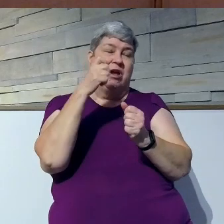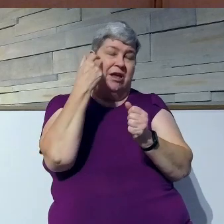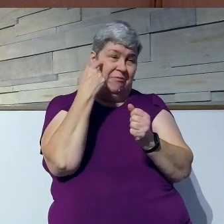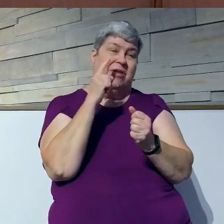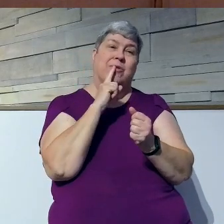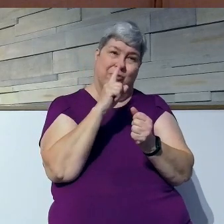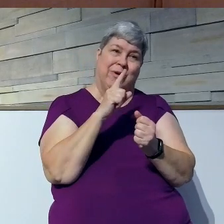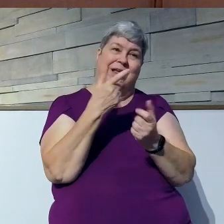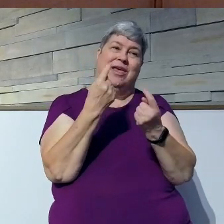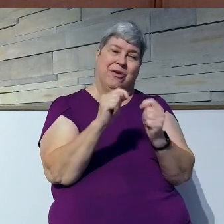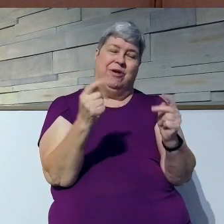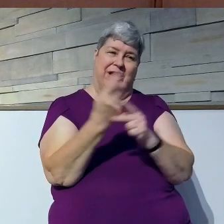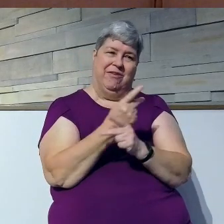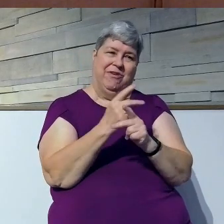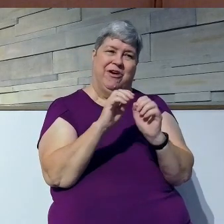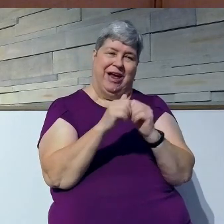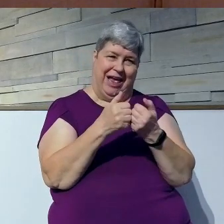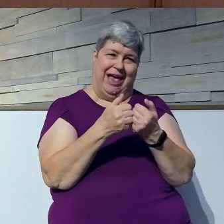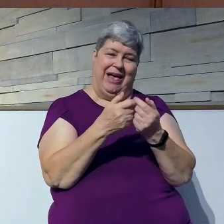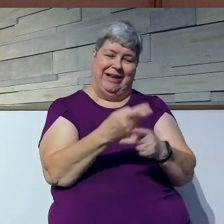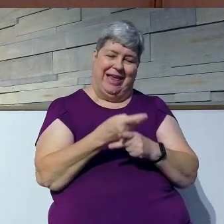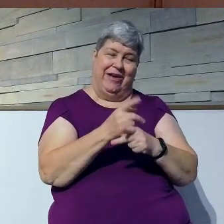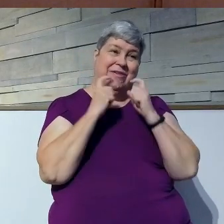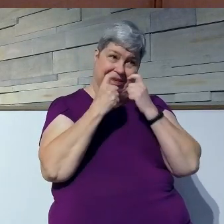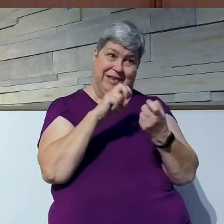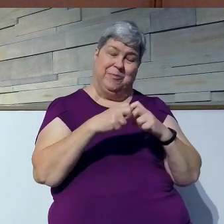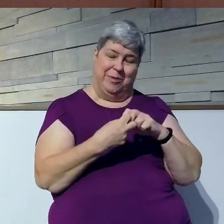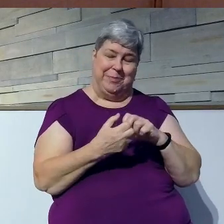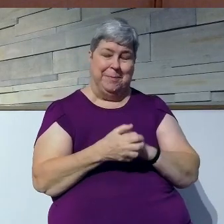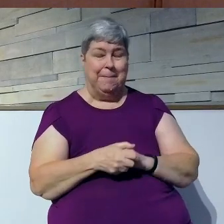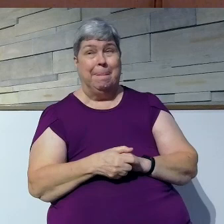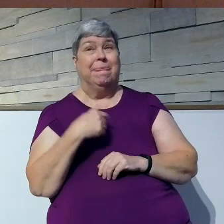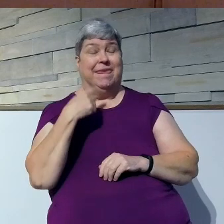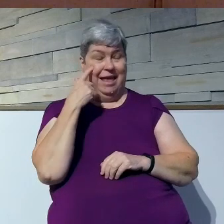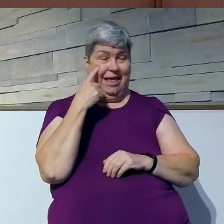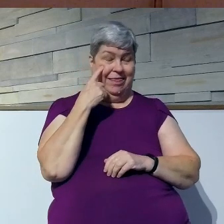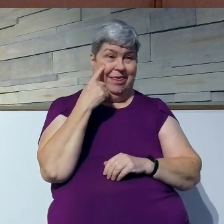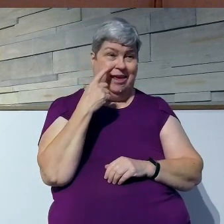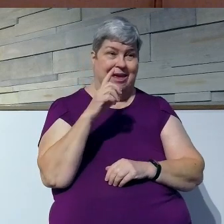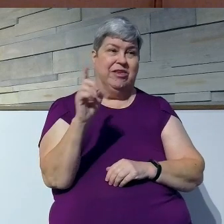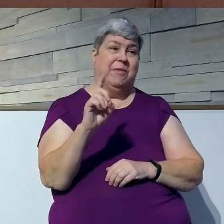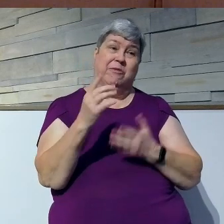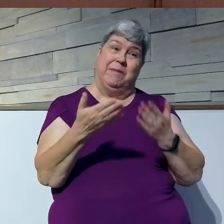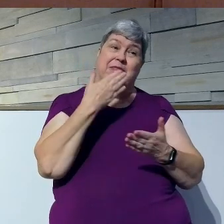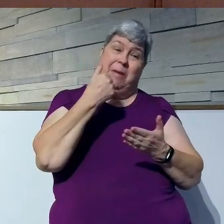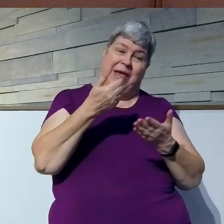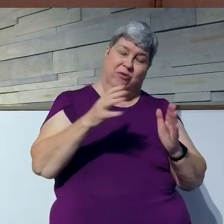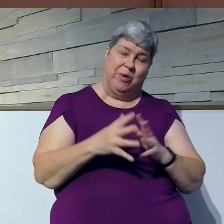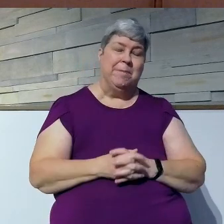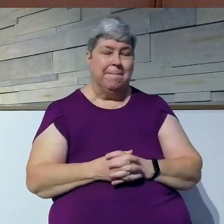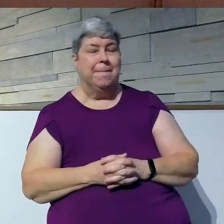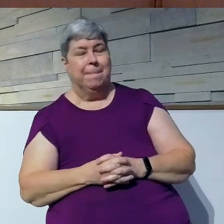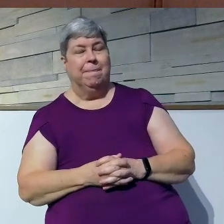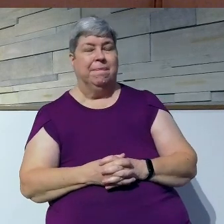is really, I think, trying to figure out how to deal with the sin problem. I think democracy is probably the best way, all